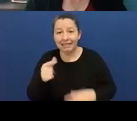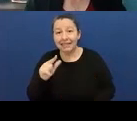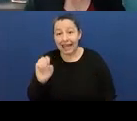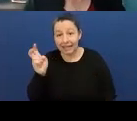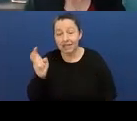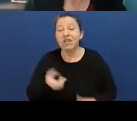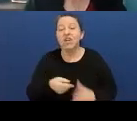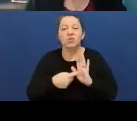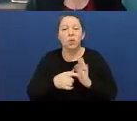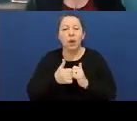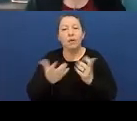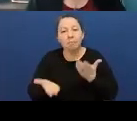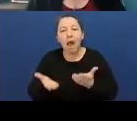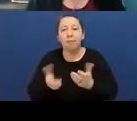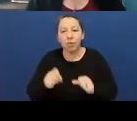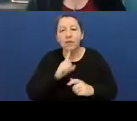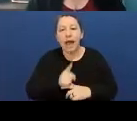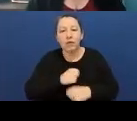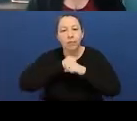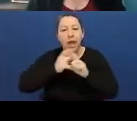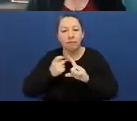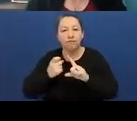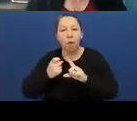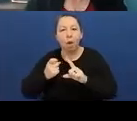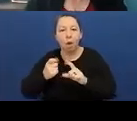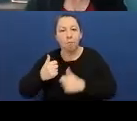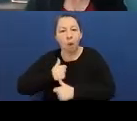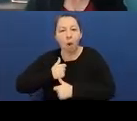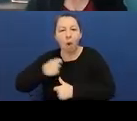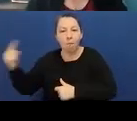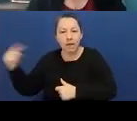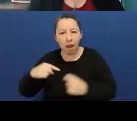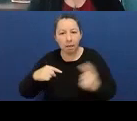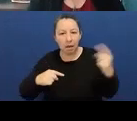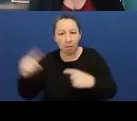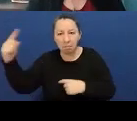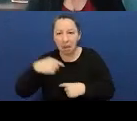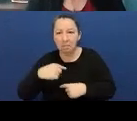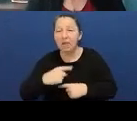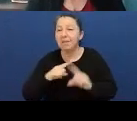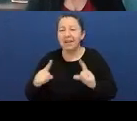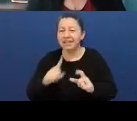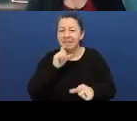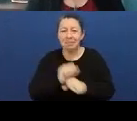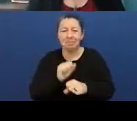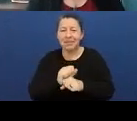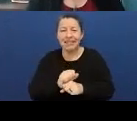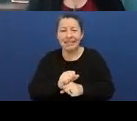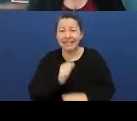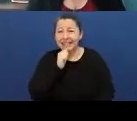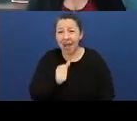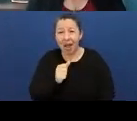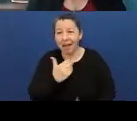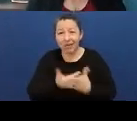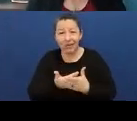from an oncoming army. But this is also totally impractical reconstruction because directly